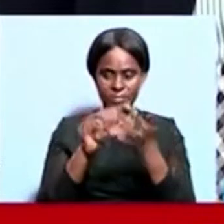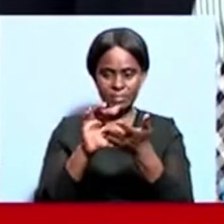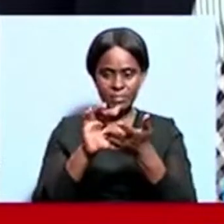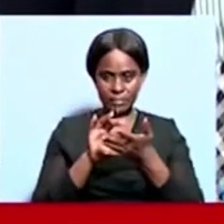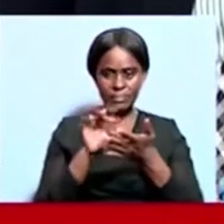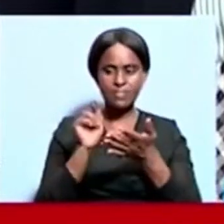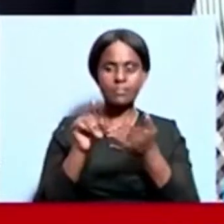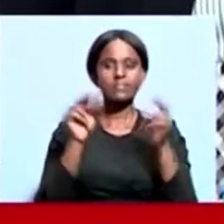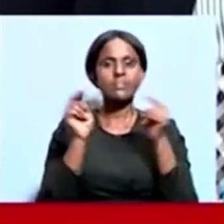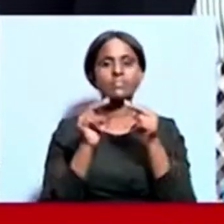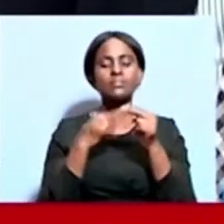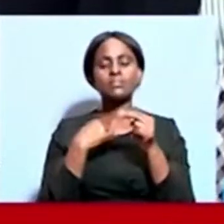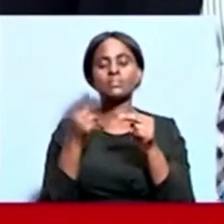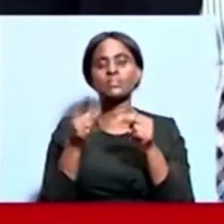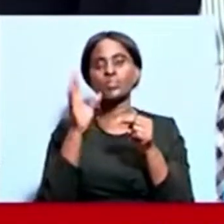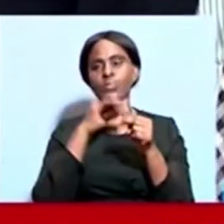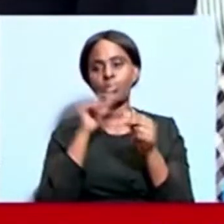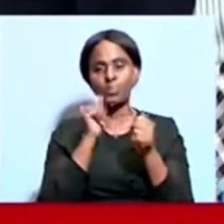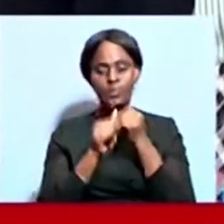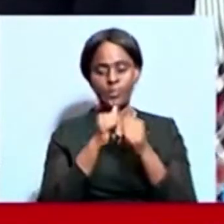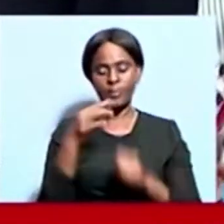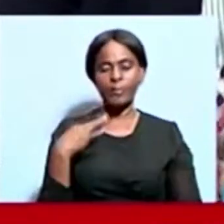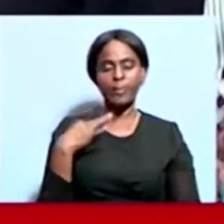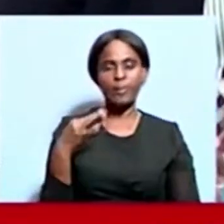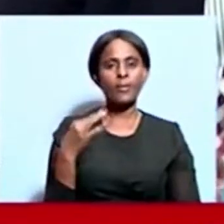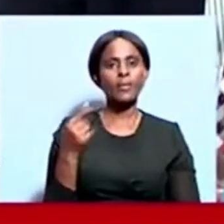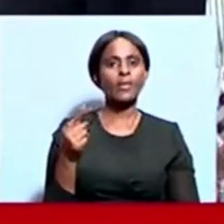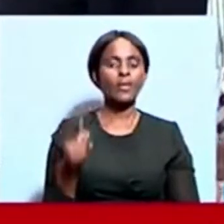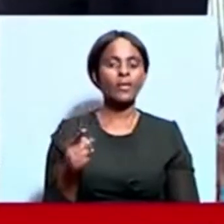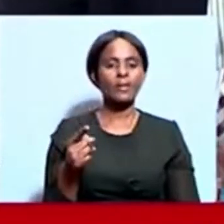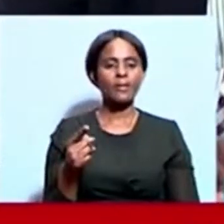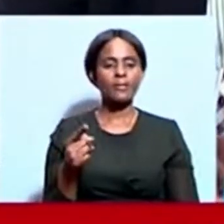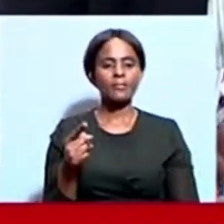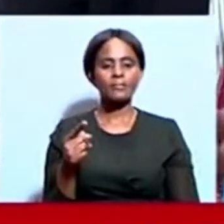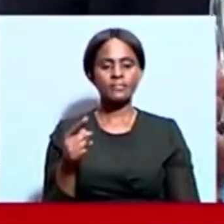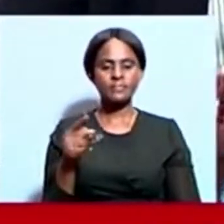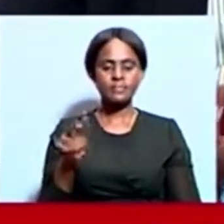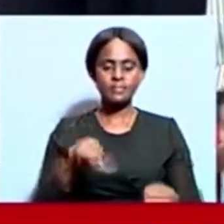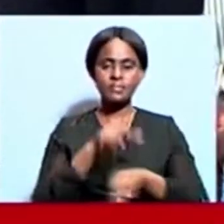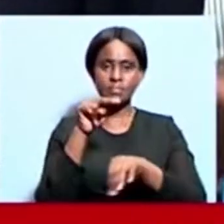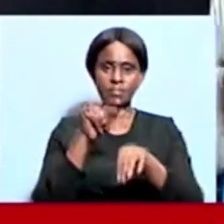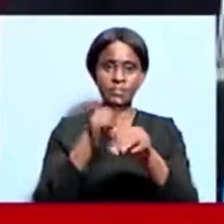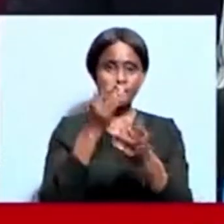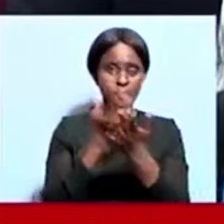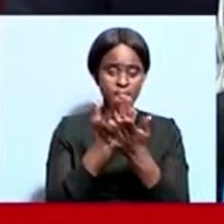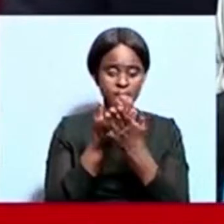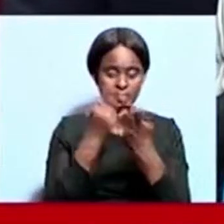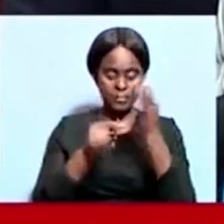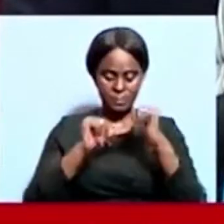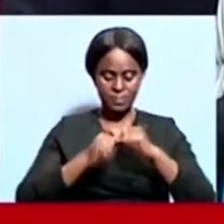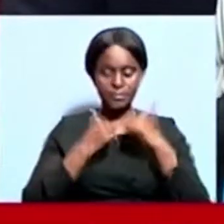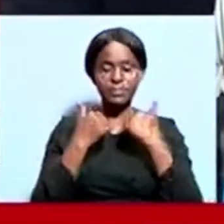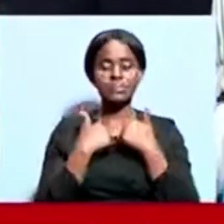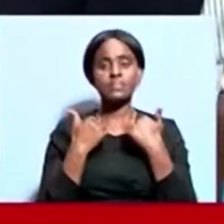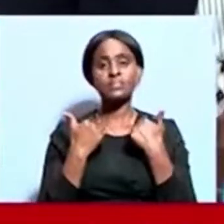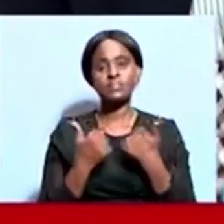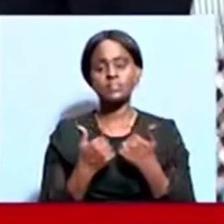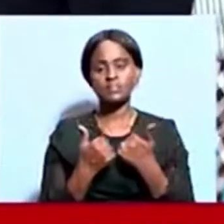standard contracts that apply to national bidding for the running contracts that we have.